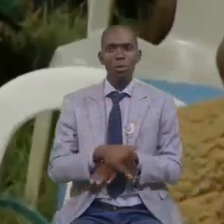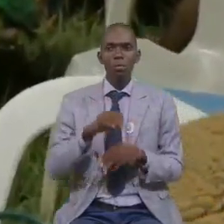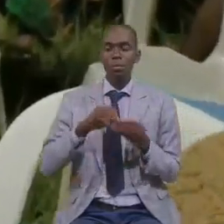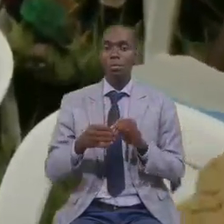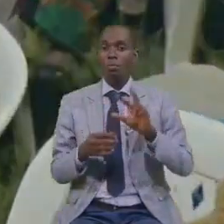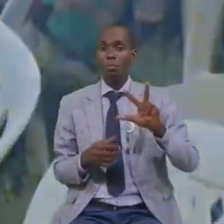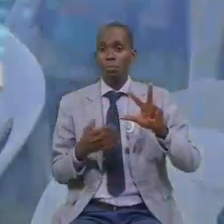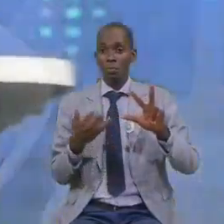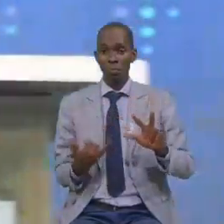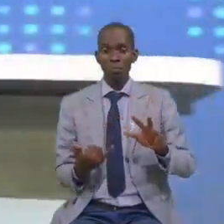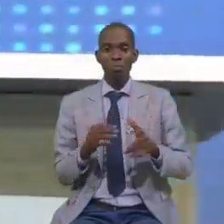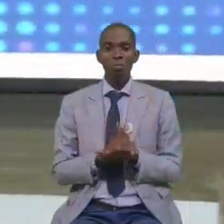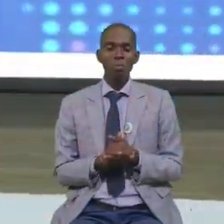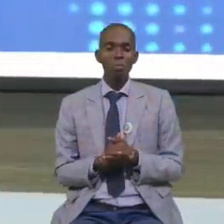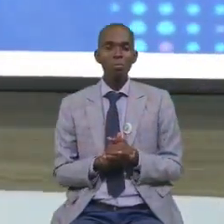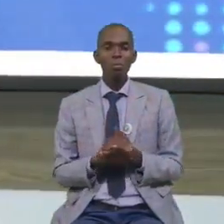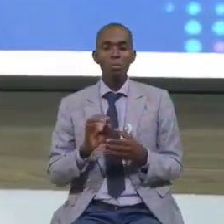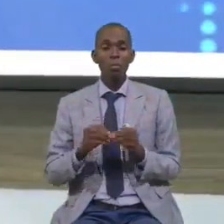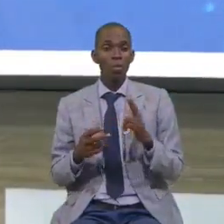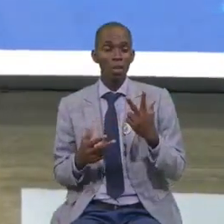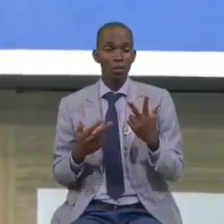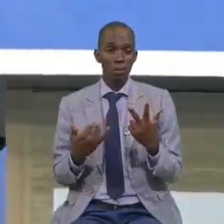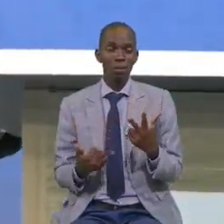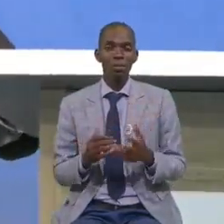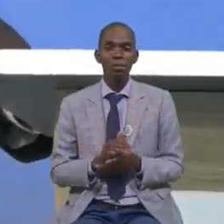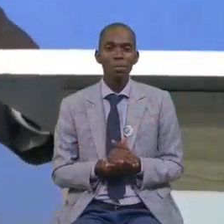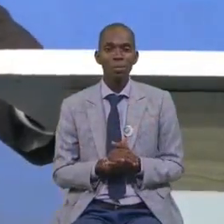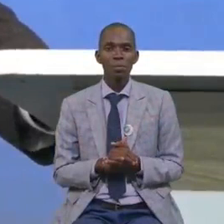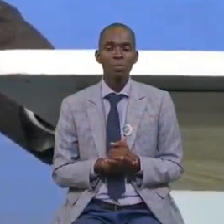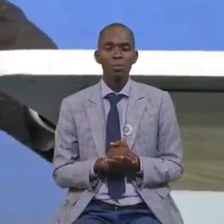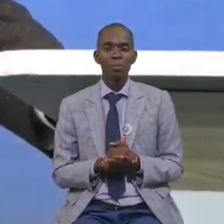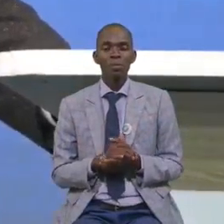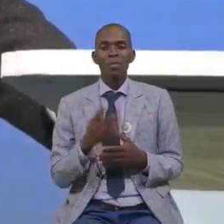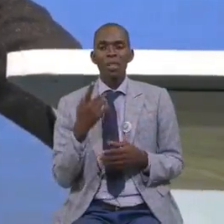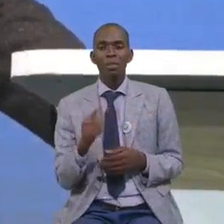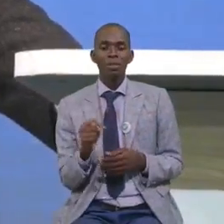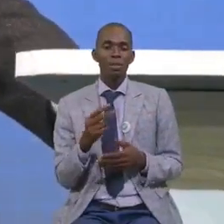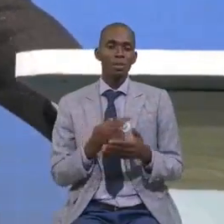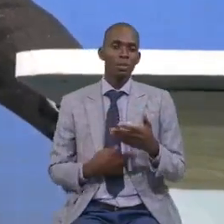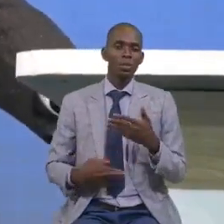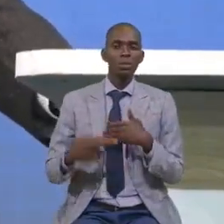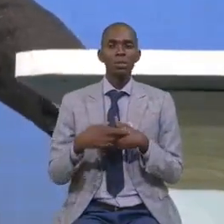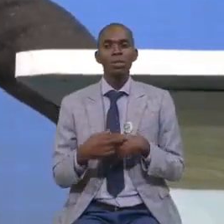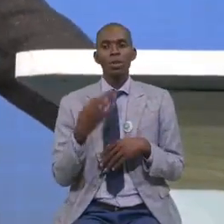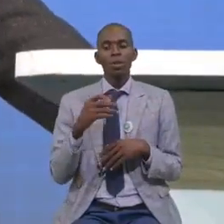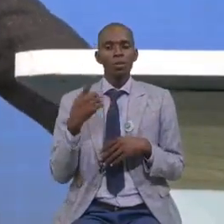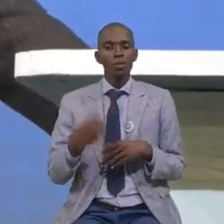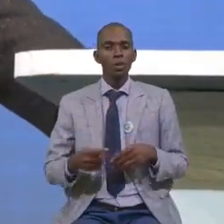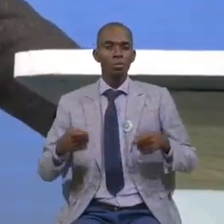now. We're looking at number three. Number three, the return of the